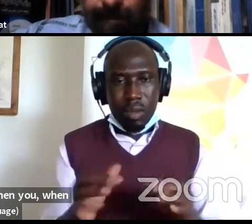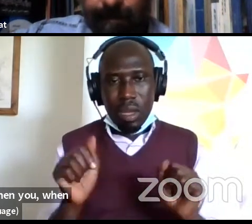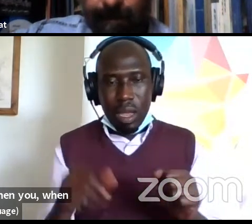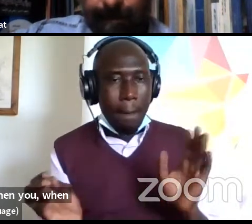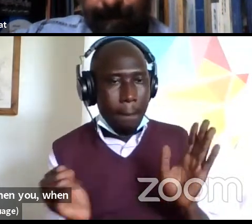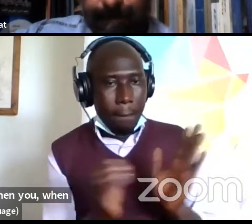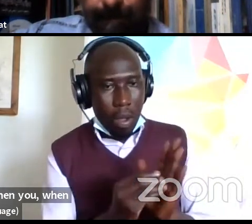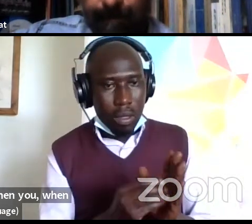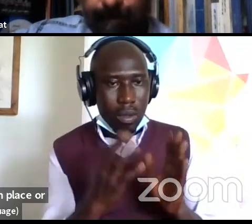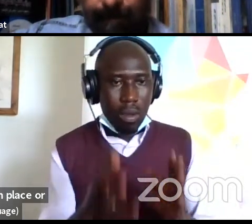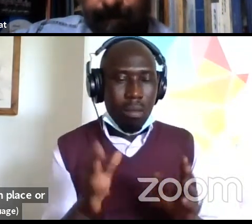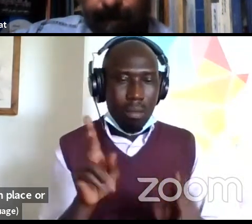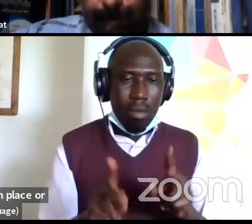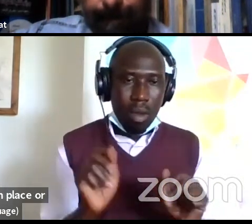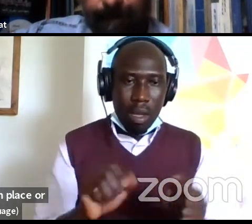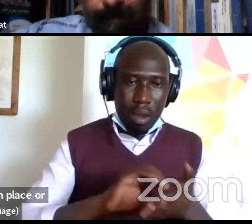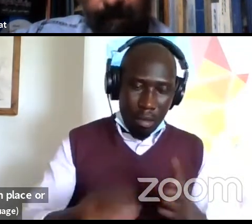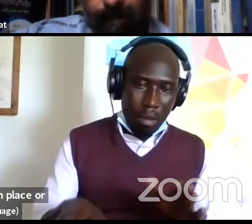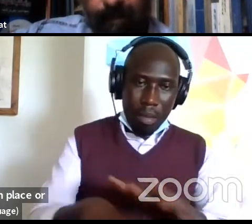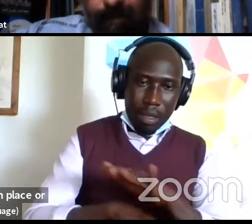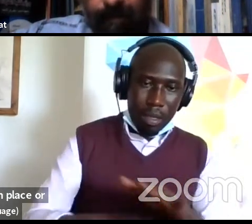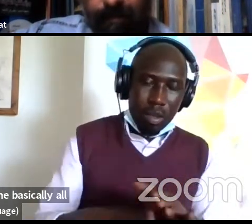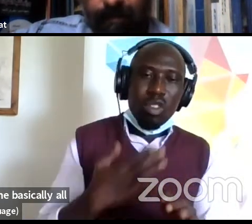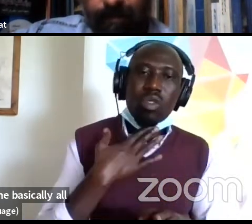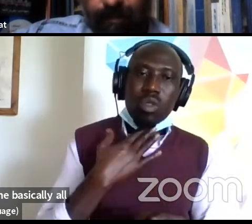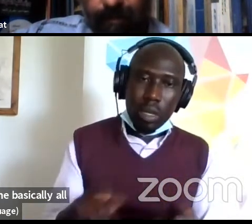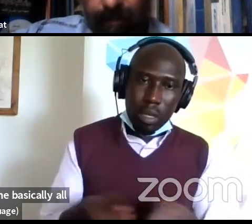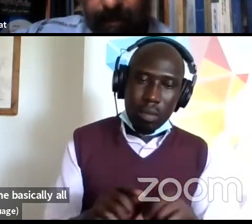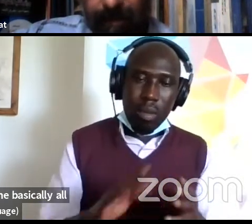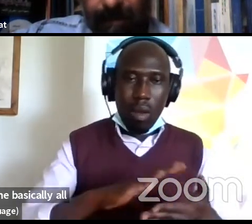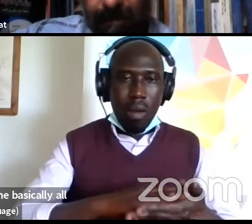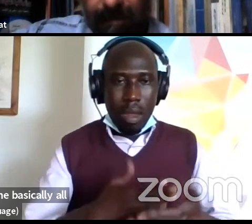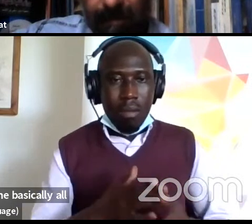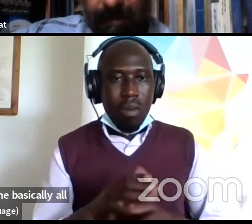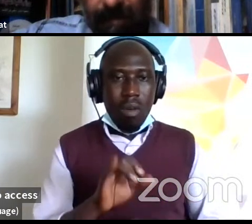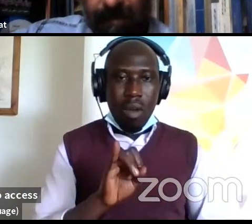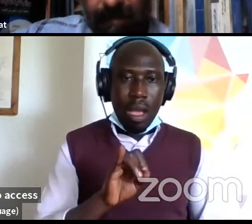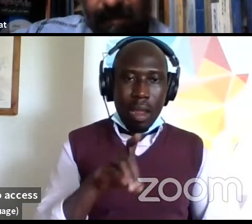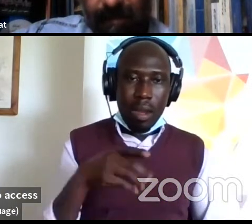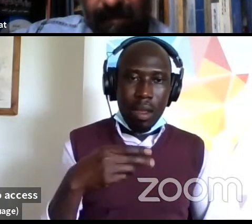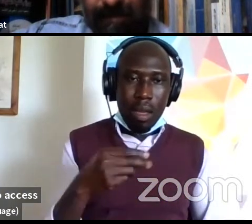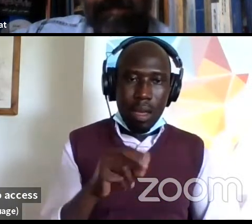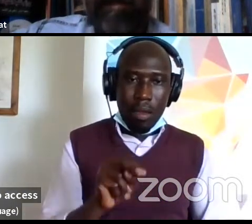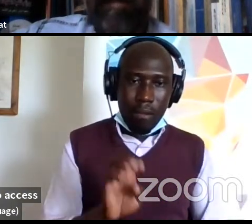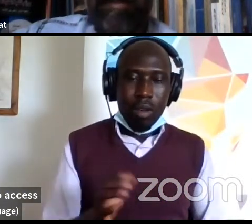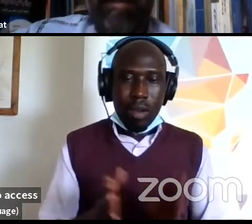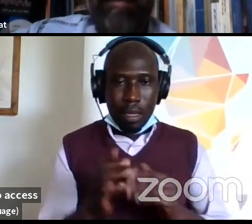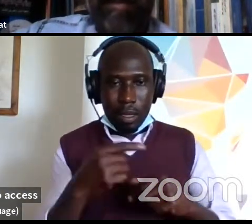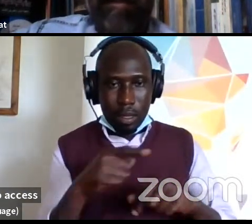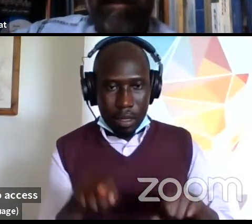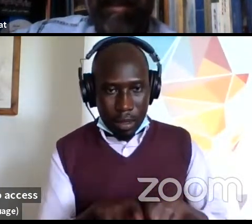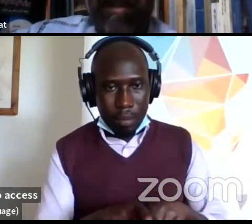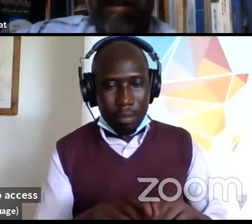can remove, that everyone, basically all you need is a laptop or an iPhone to access it?